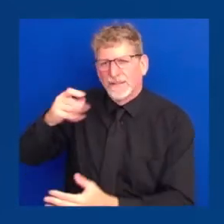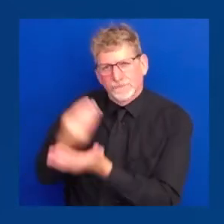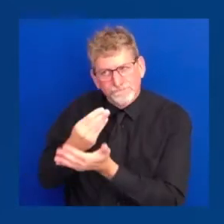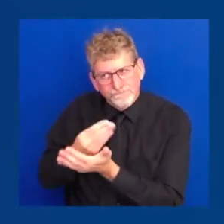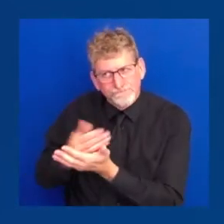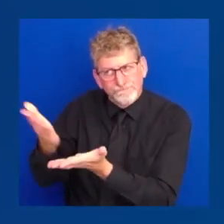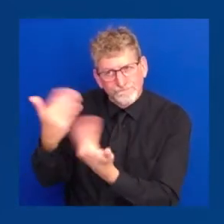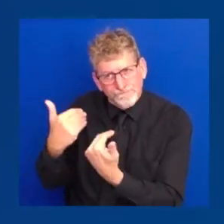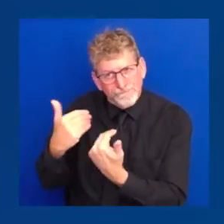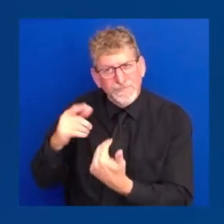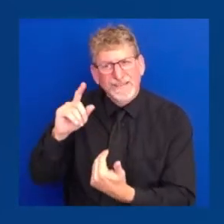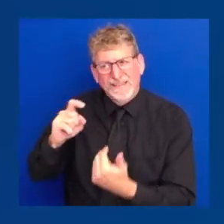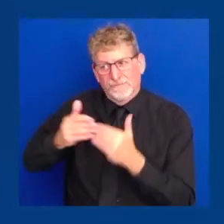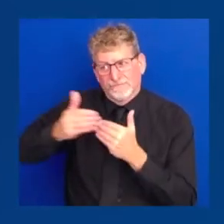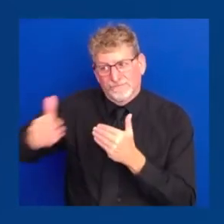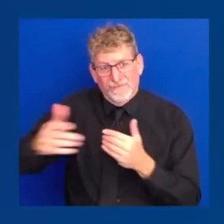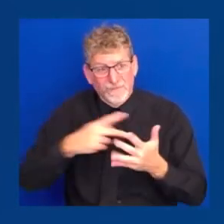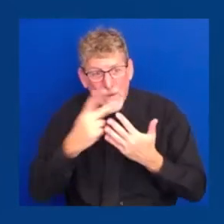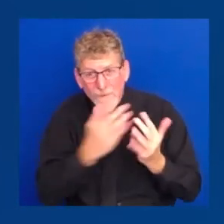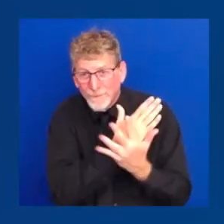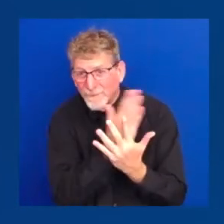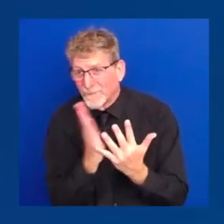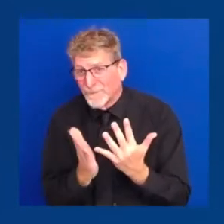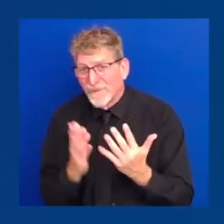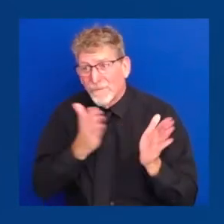with Congress in the weeks ahead.